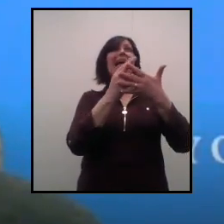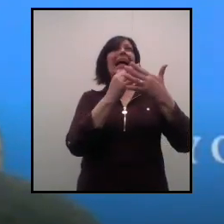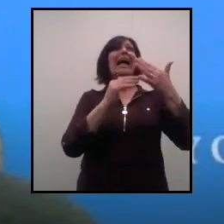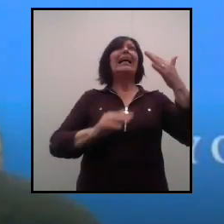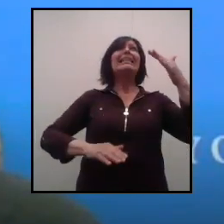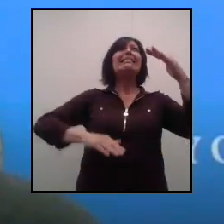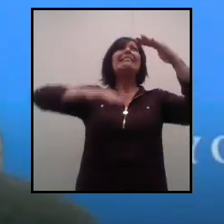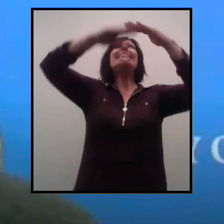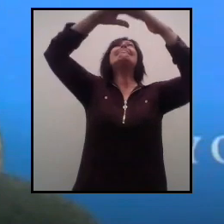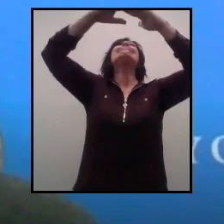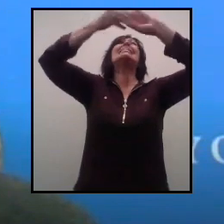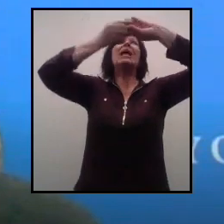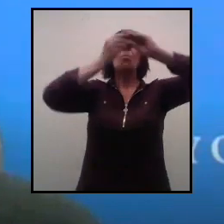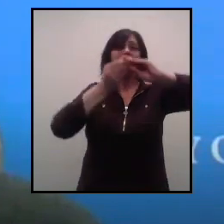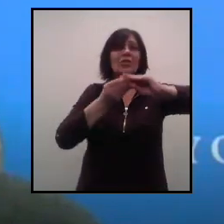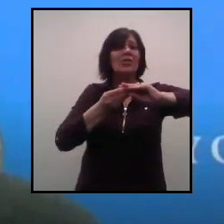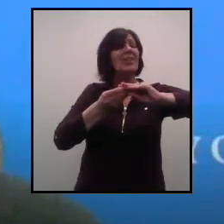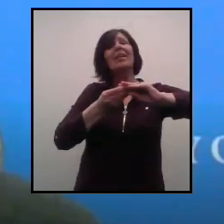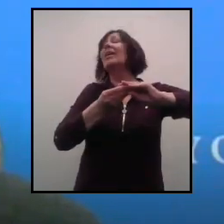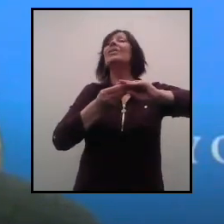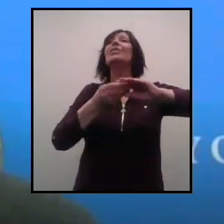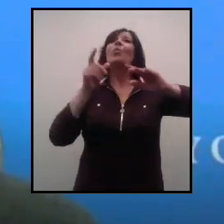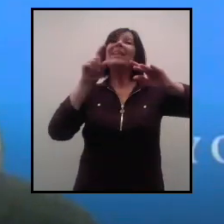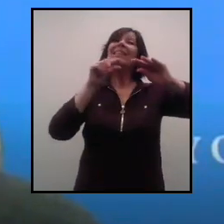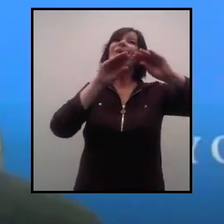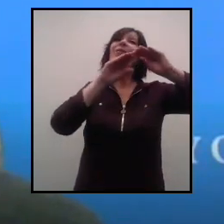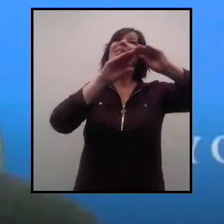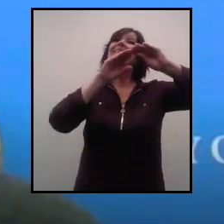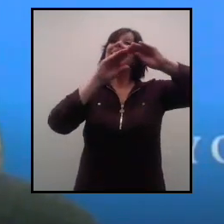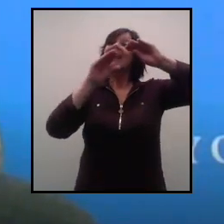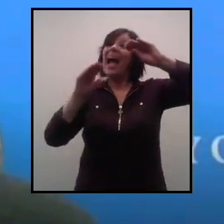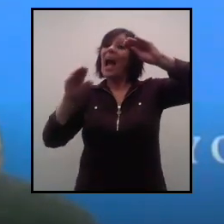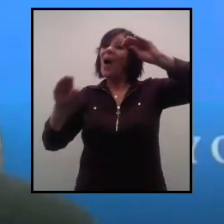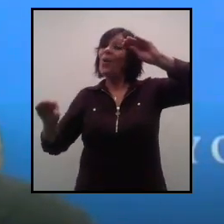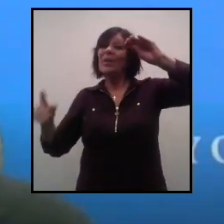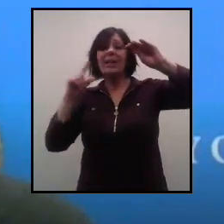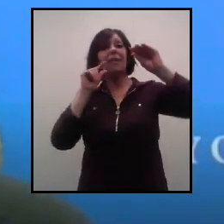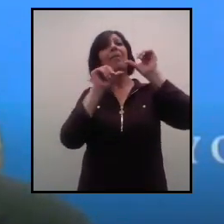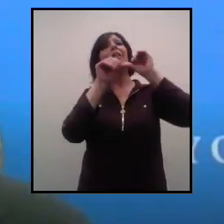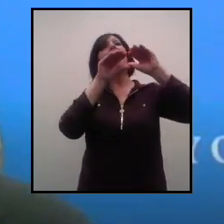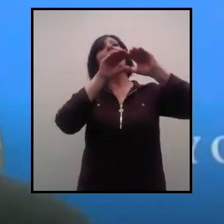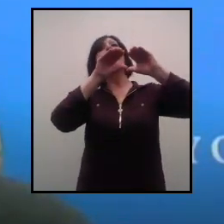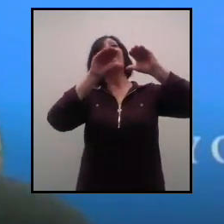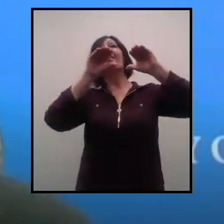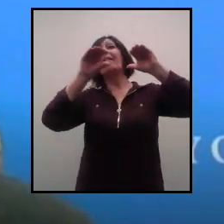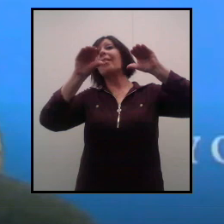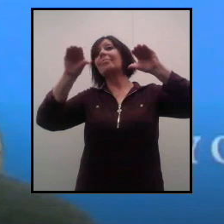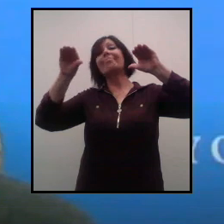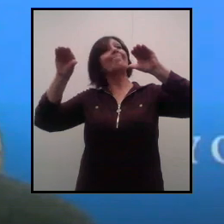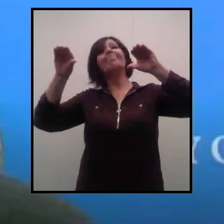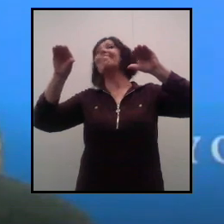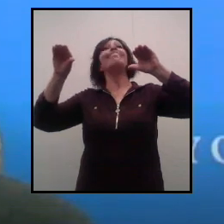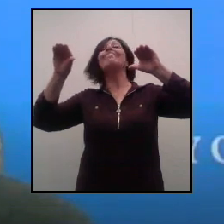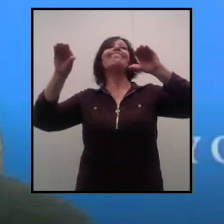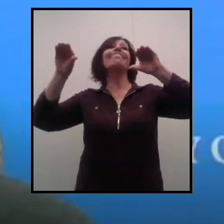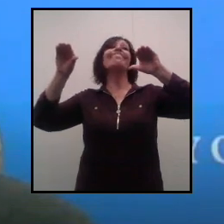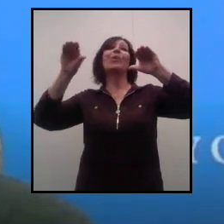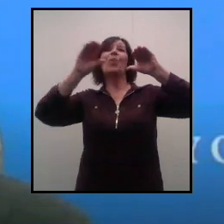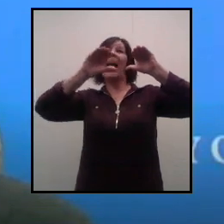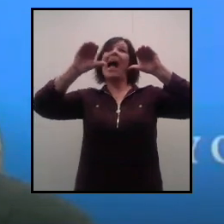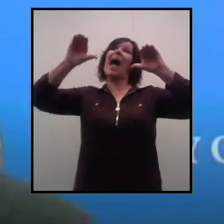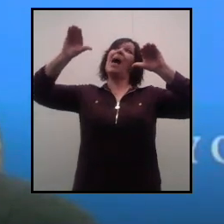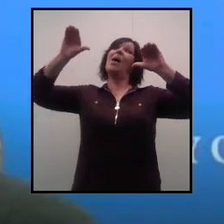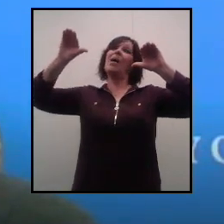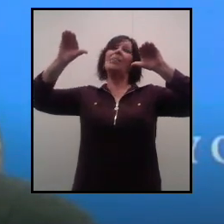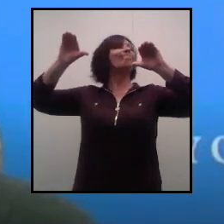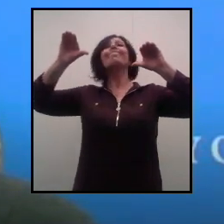reported. So we need to continue going down. If we stay plateaued where we are, or we, as we did in the last few days, actually went up from where we